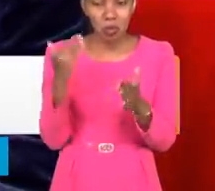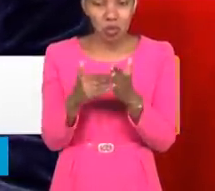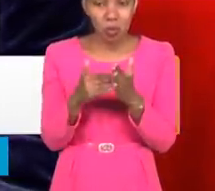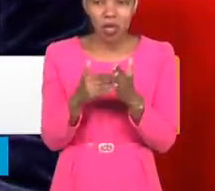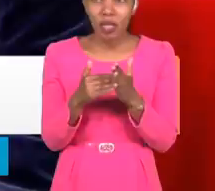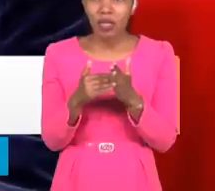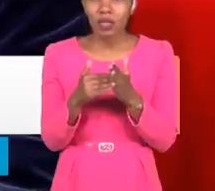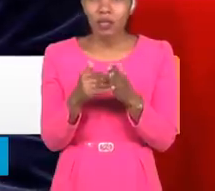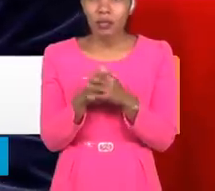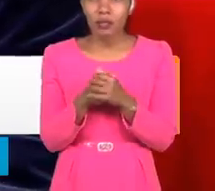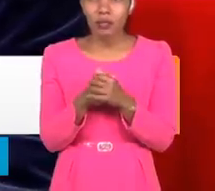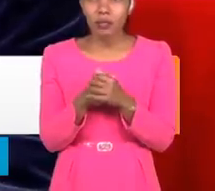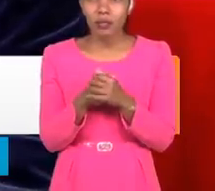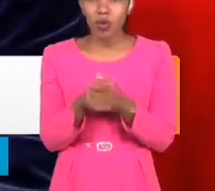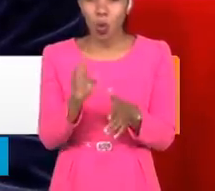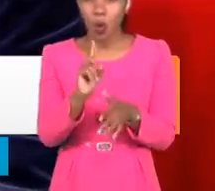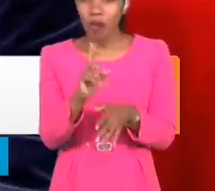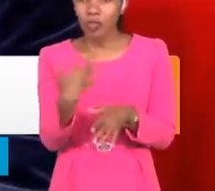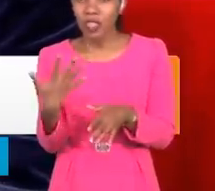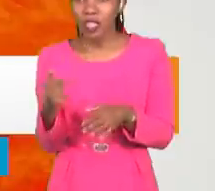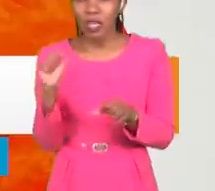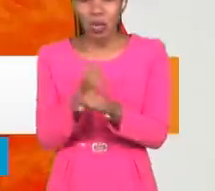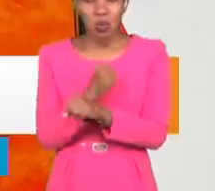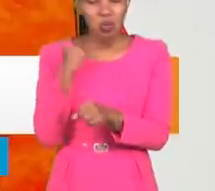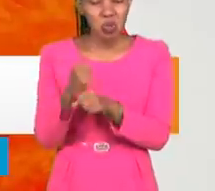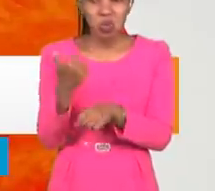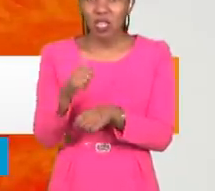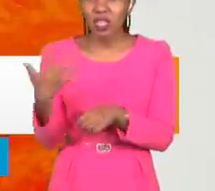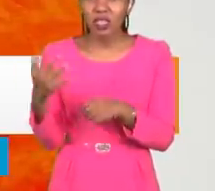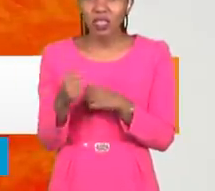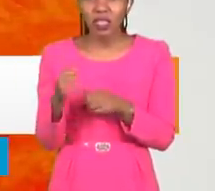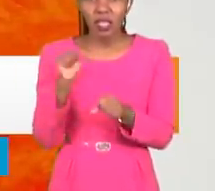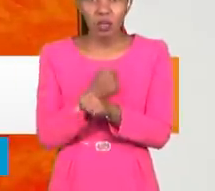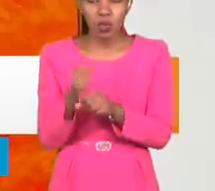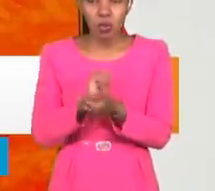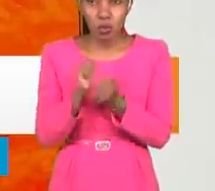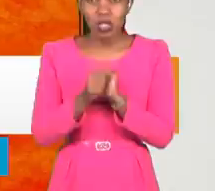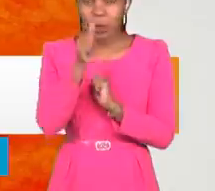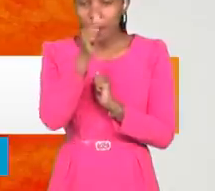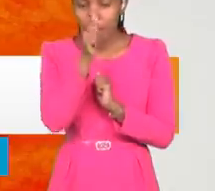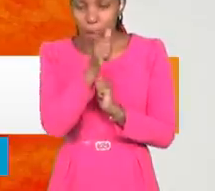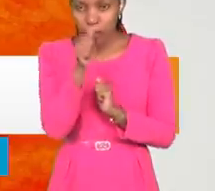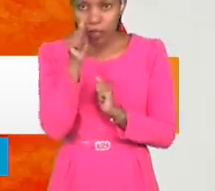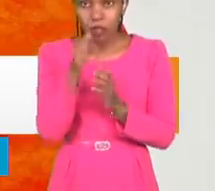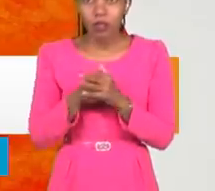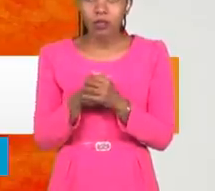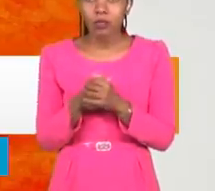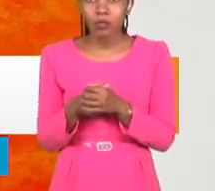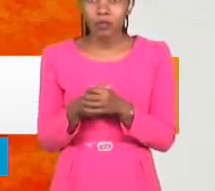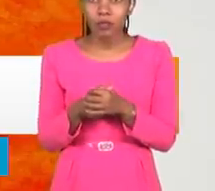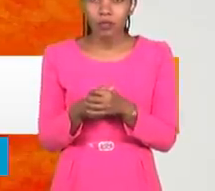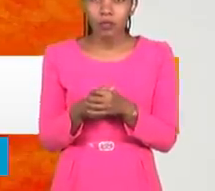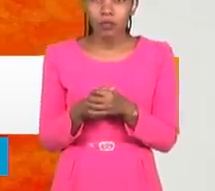Now, the in consequences fact, that was one you've of talked the about. Yeah. You cannot do anything. You cannot, you cannot change the privacy yes. settings. Yes, yes. You cannot change. You now,